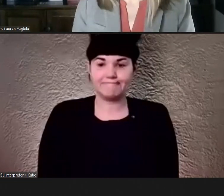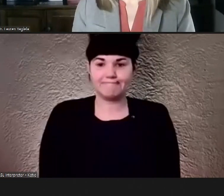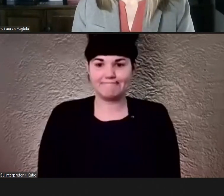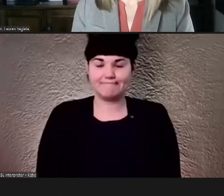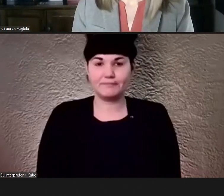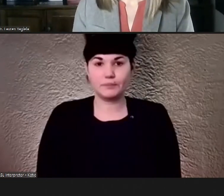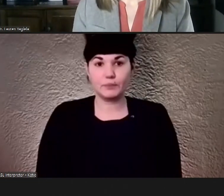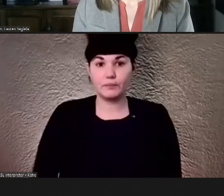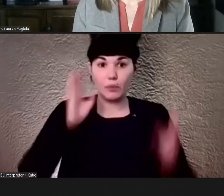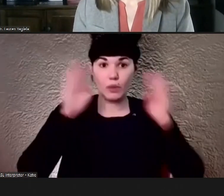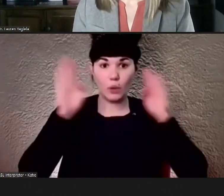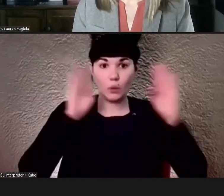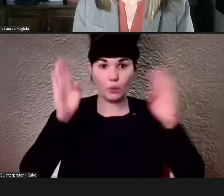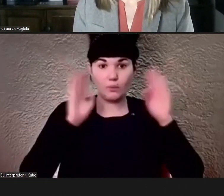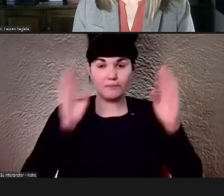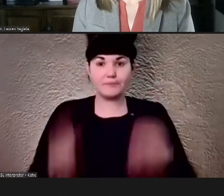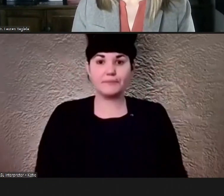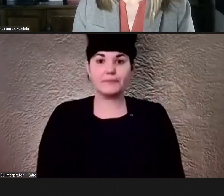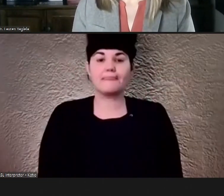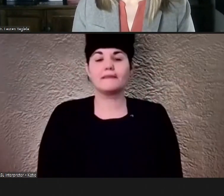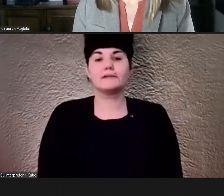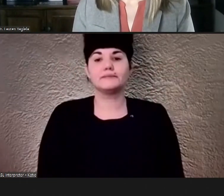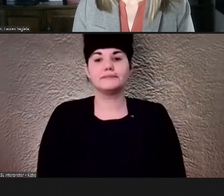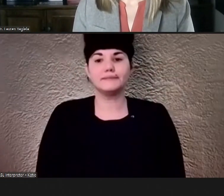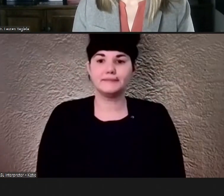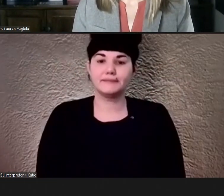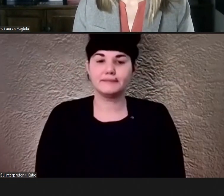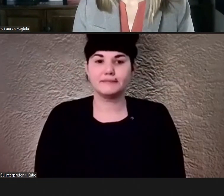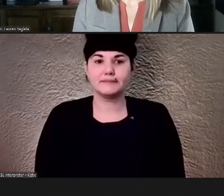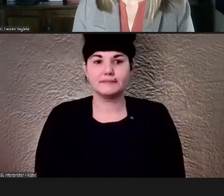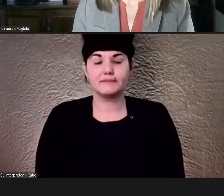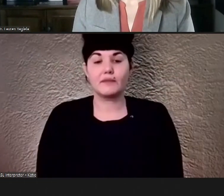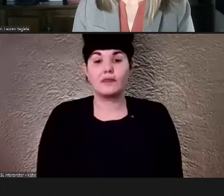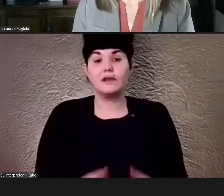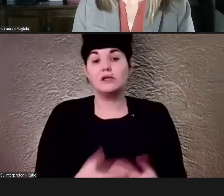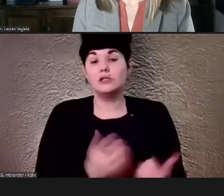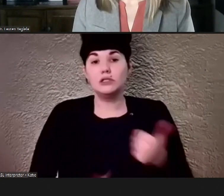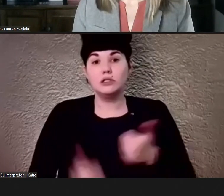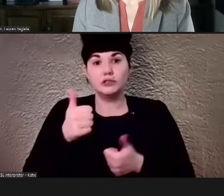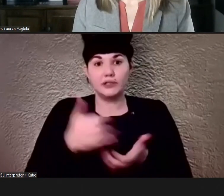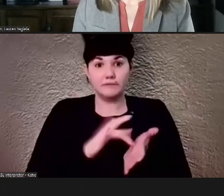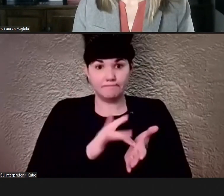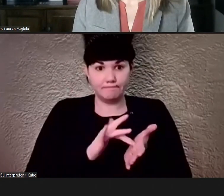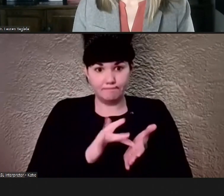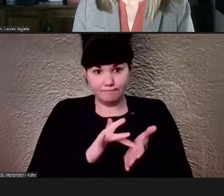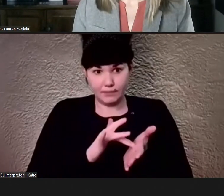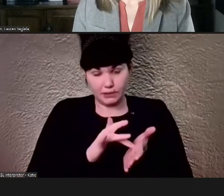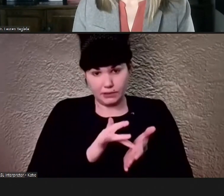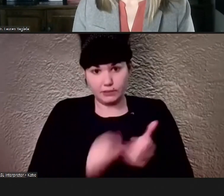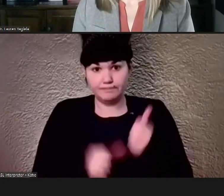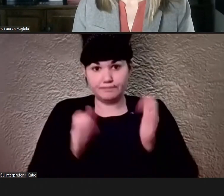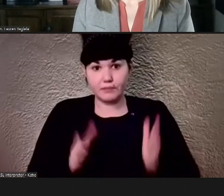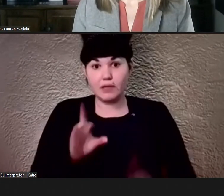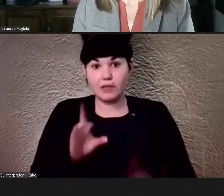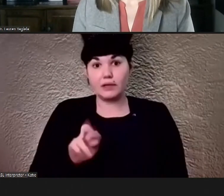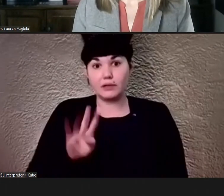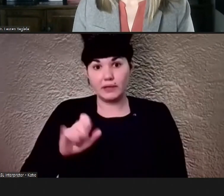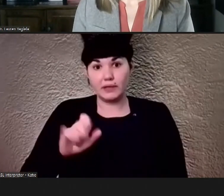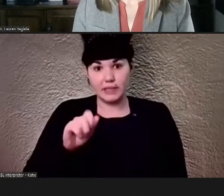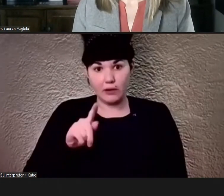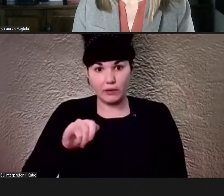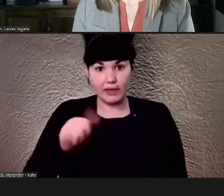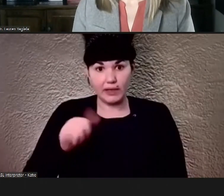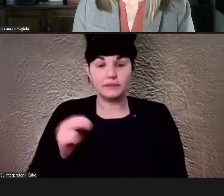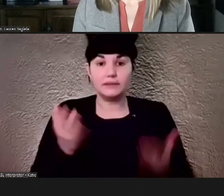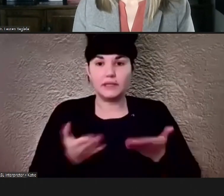Hello, everyone. Today I'm joined by Michigan Chief Medical Executive Dr. Bagdasarian and by Dr. Yagela to